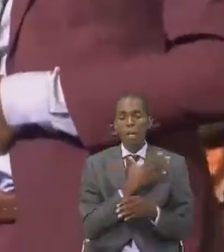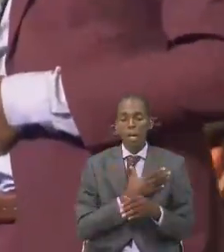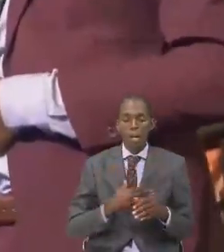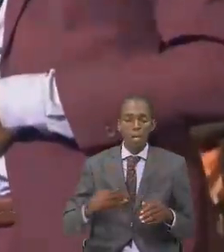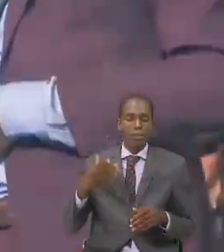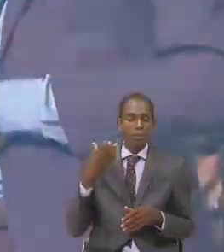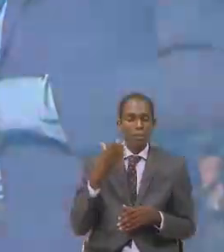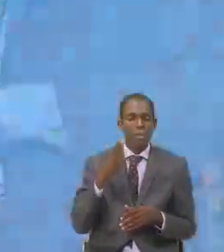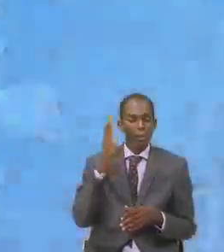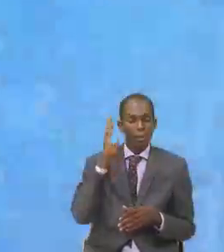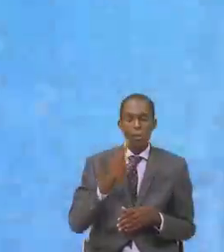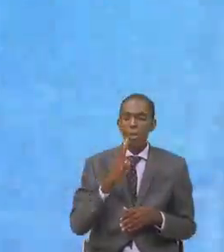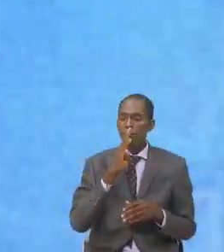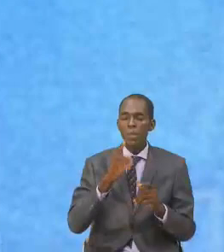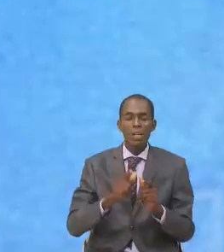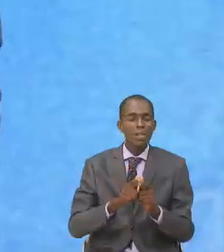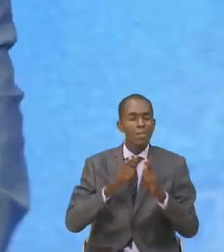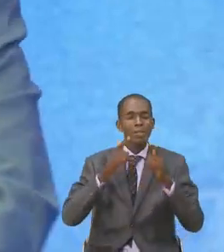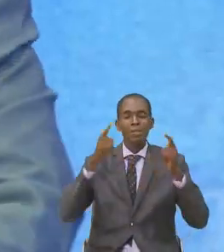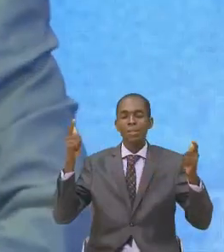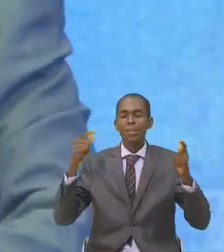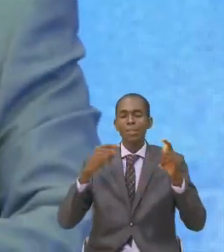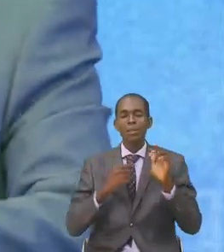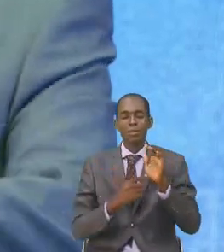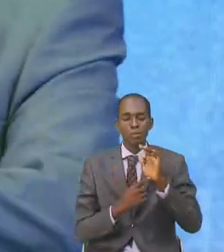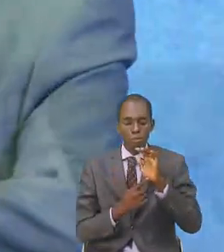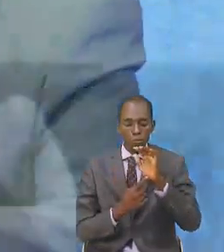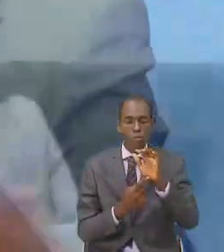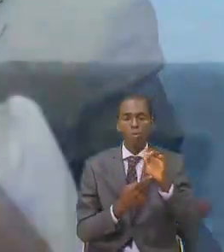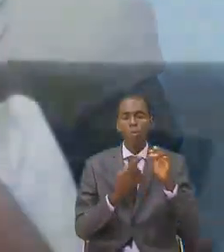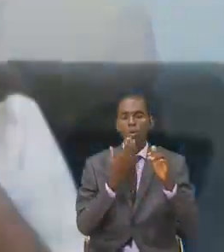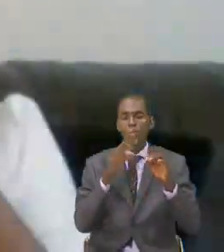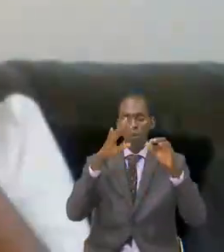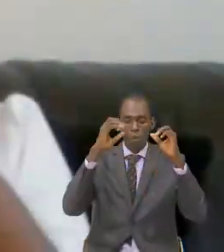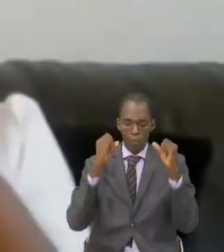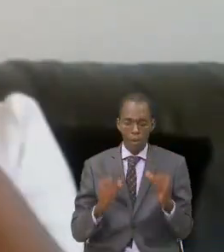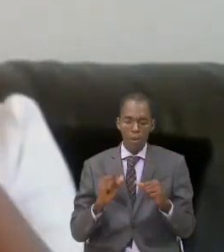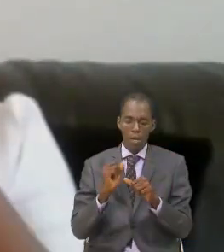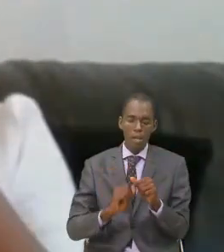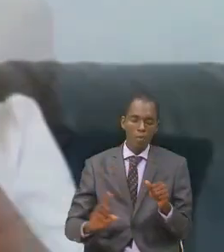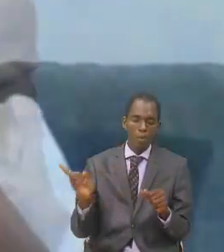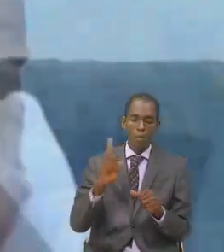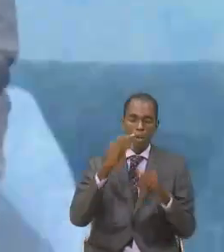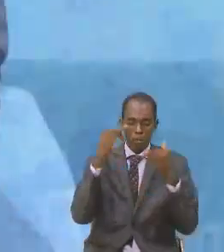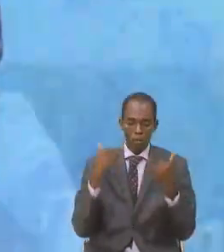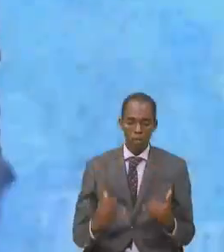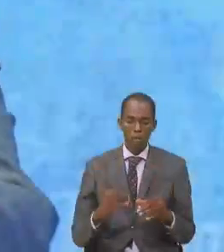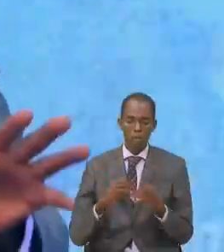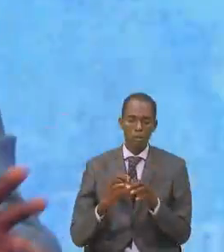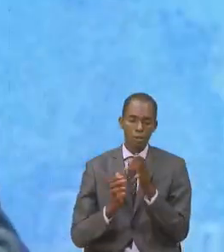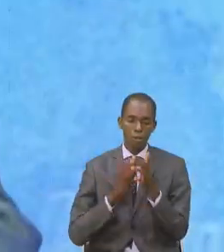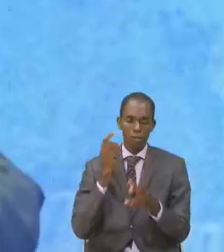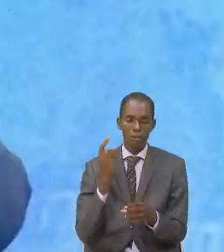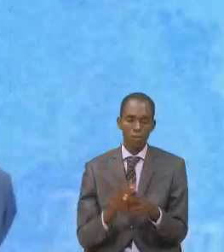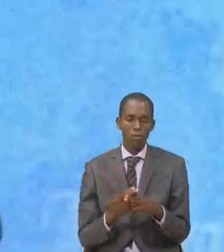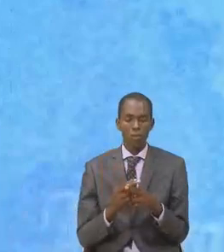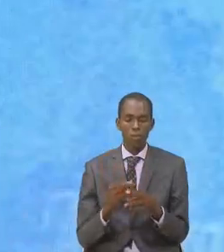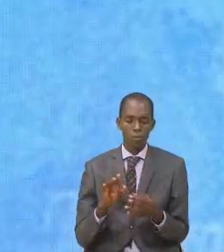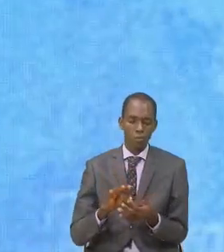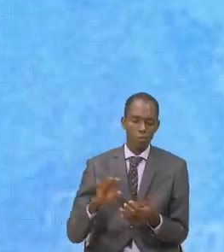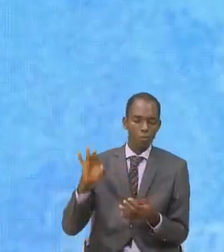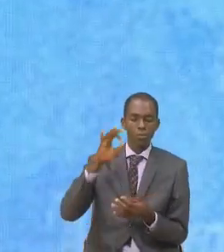of the devil you destroy, and there will be spectacular manifestation everywhere now